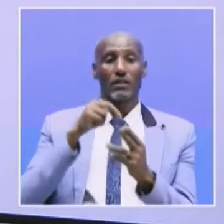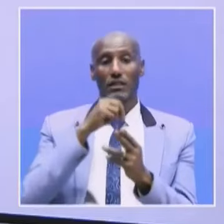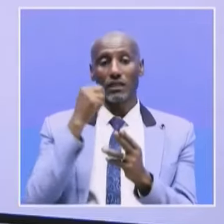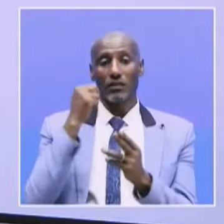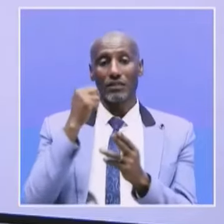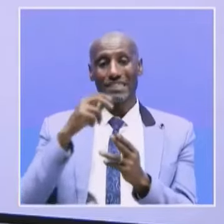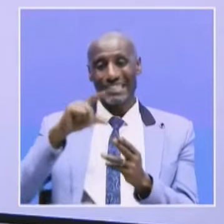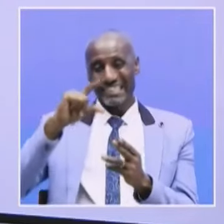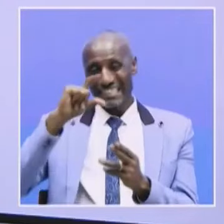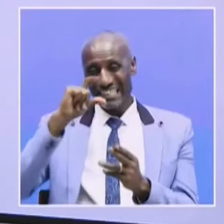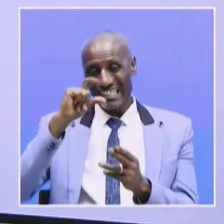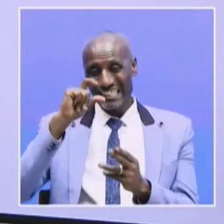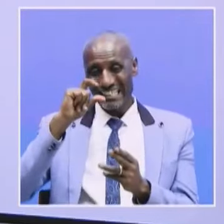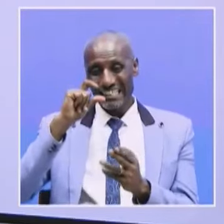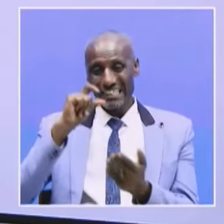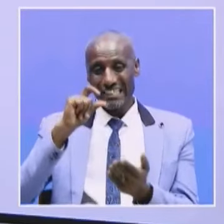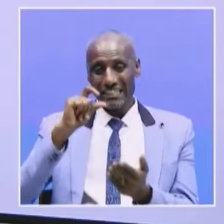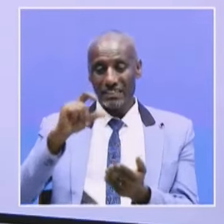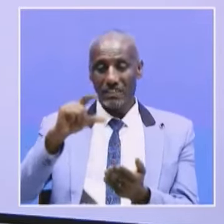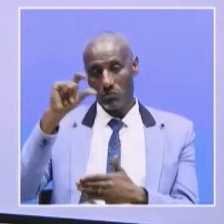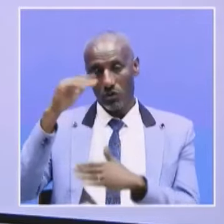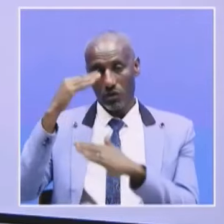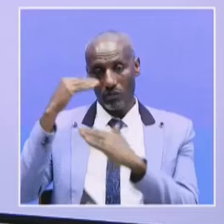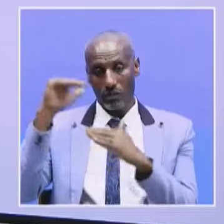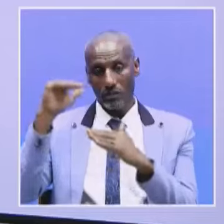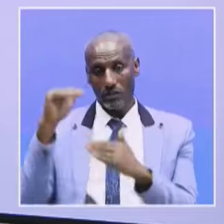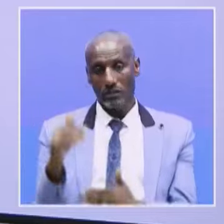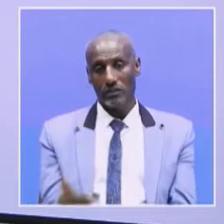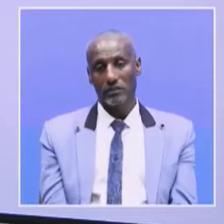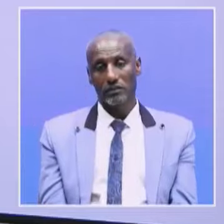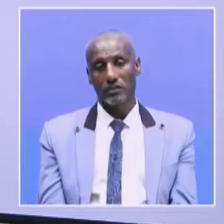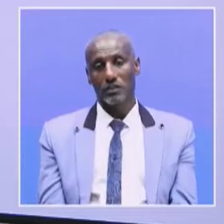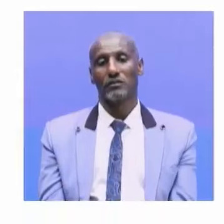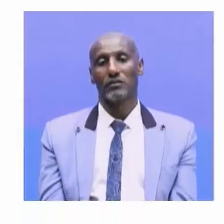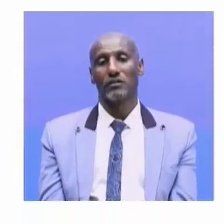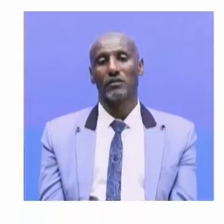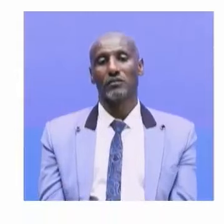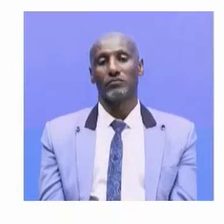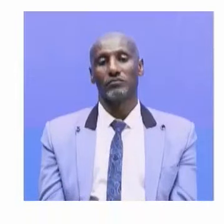little, this is small amount. Don't forget, both of them are